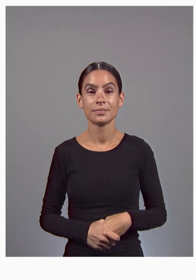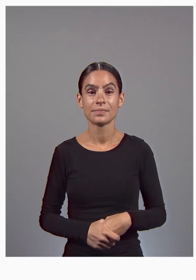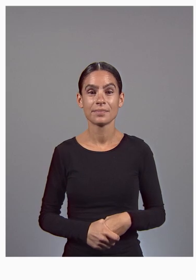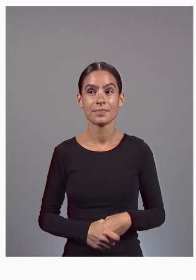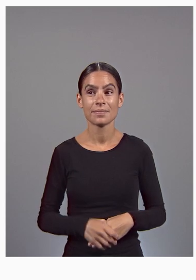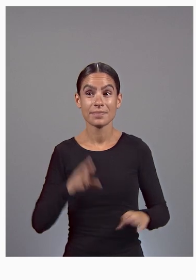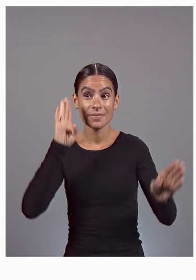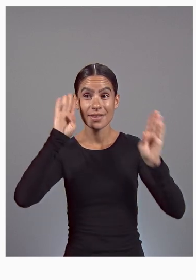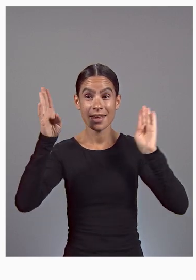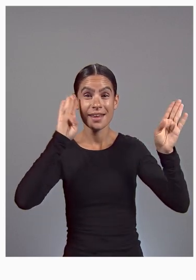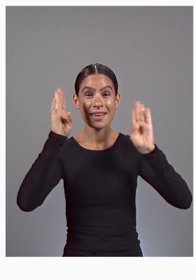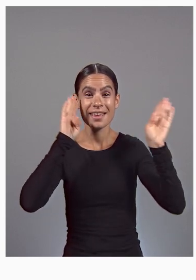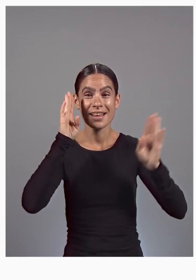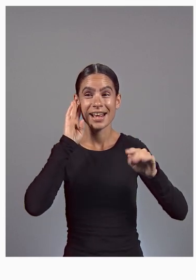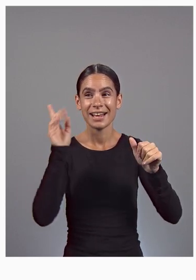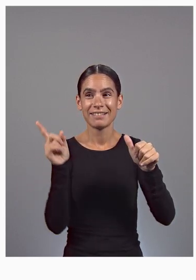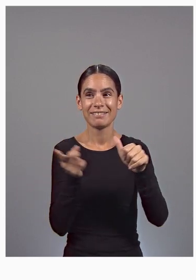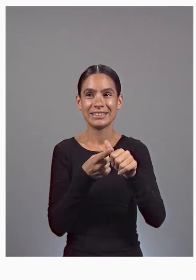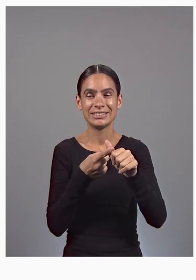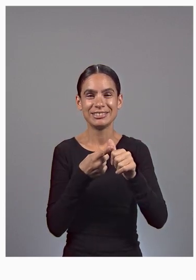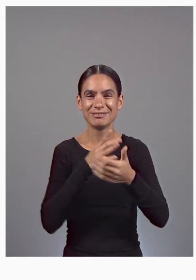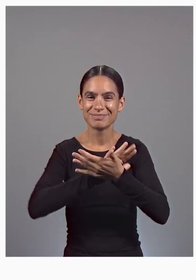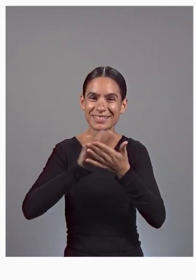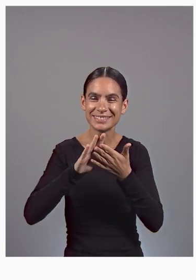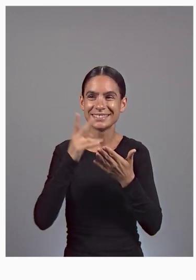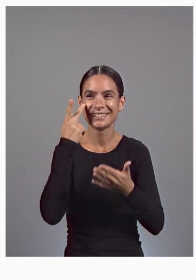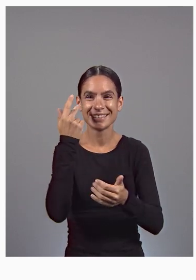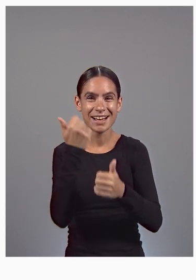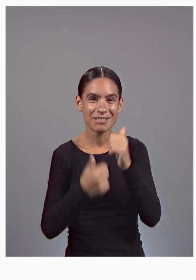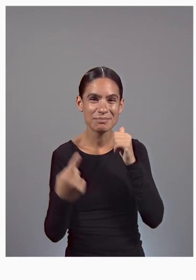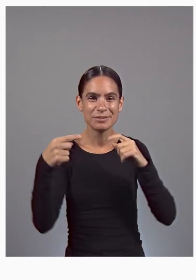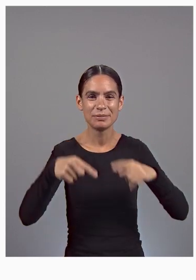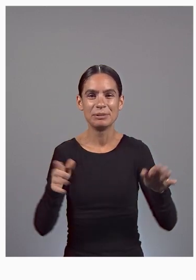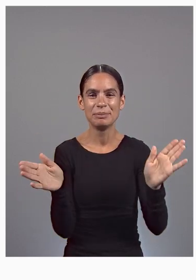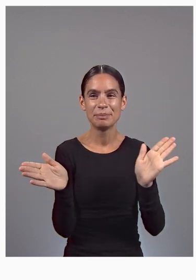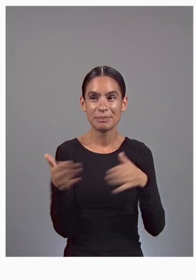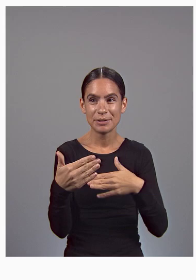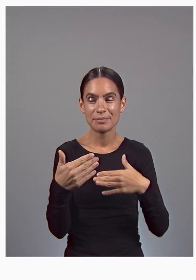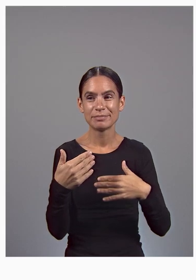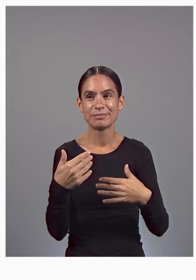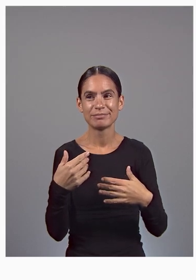First off, it is so nice to see everyone here in the room. Give it up for being back in person, right?